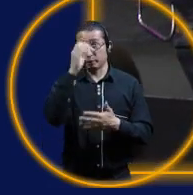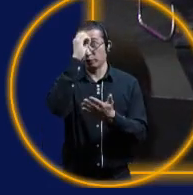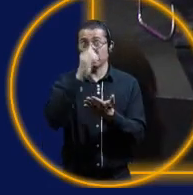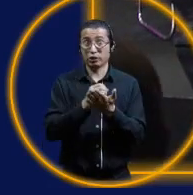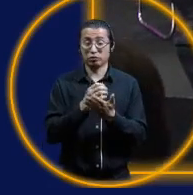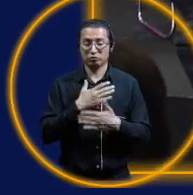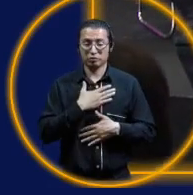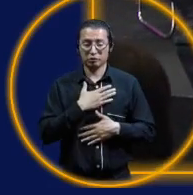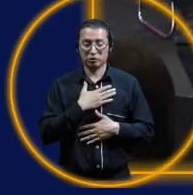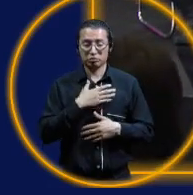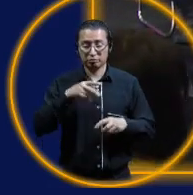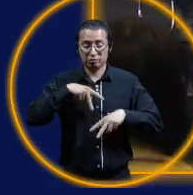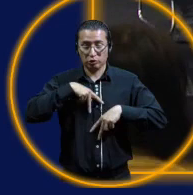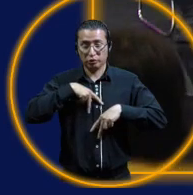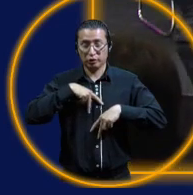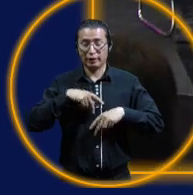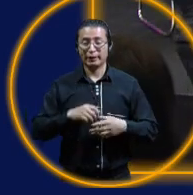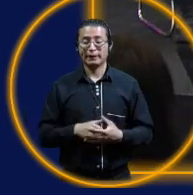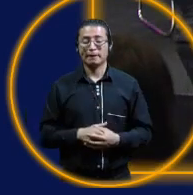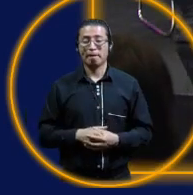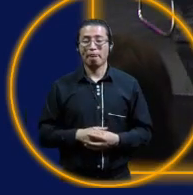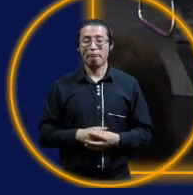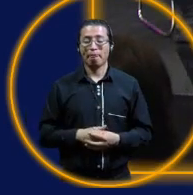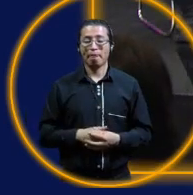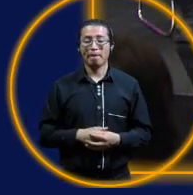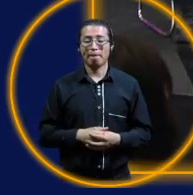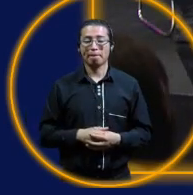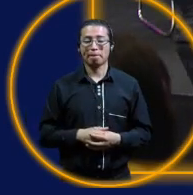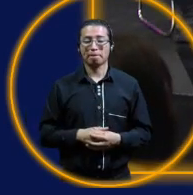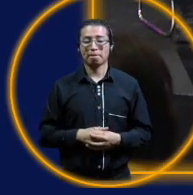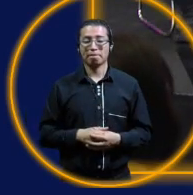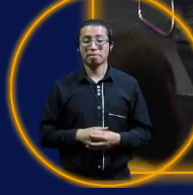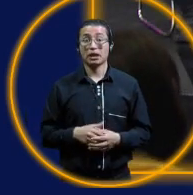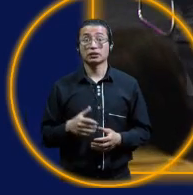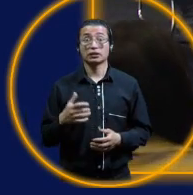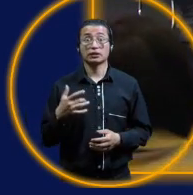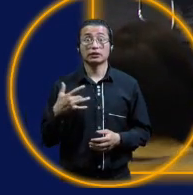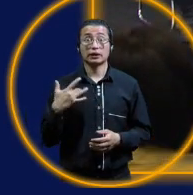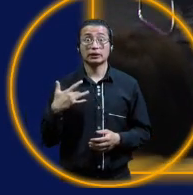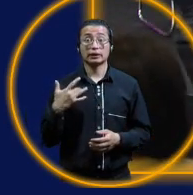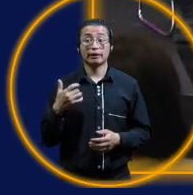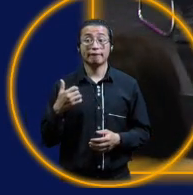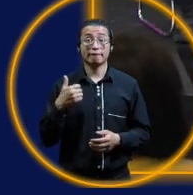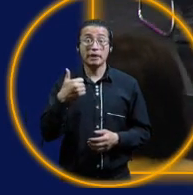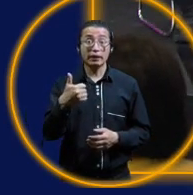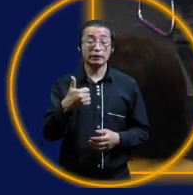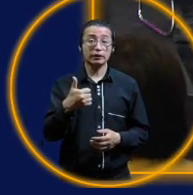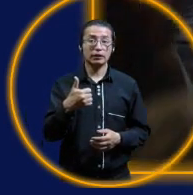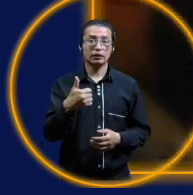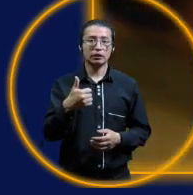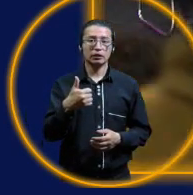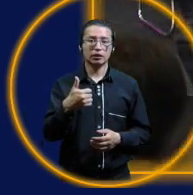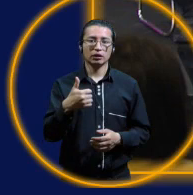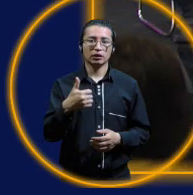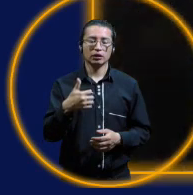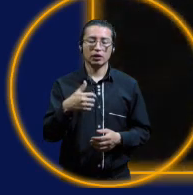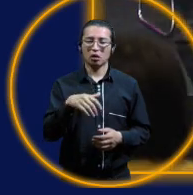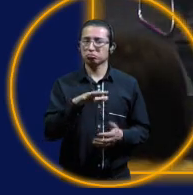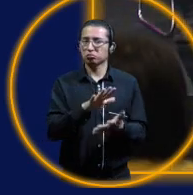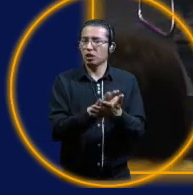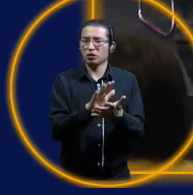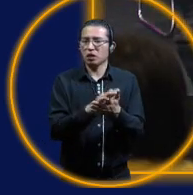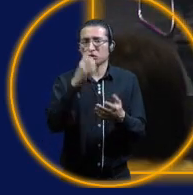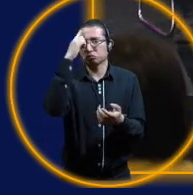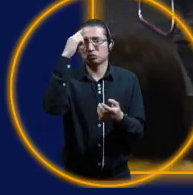if you like something, if it just feels right, then you shouldn't worry about